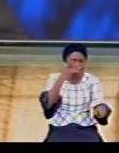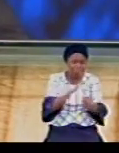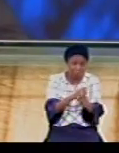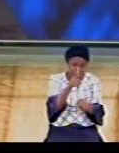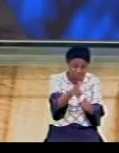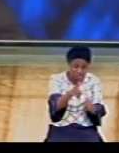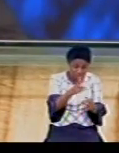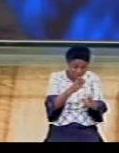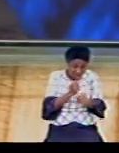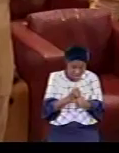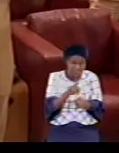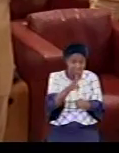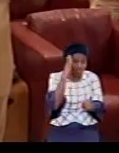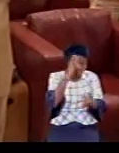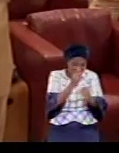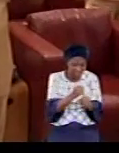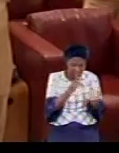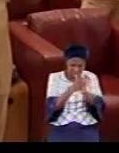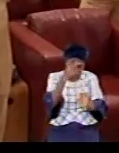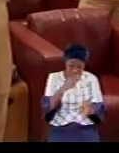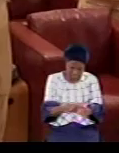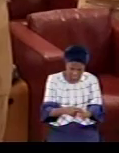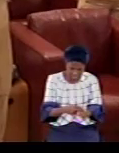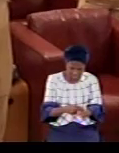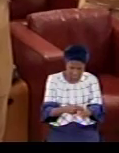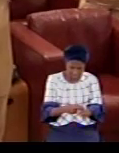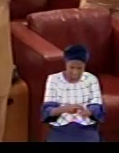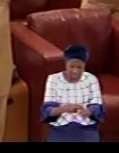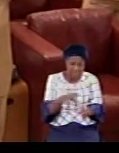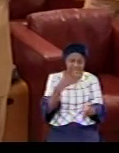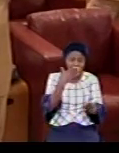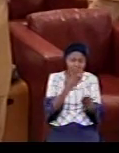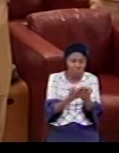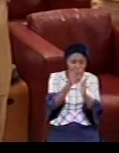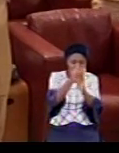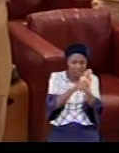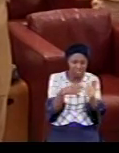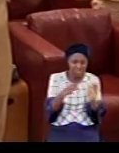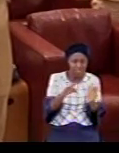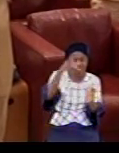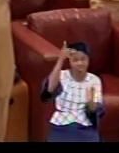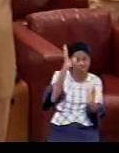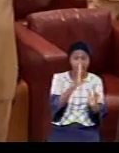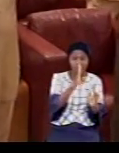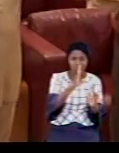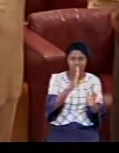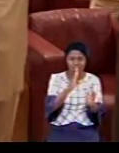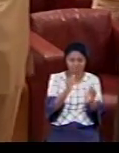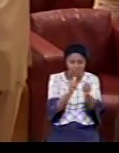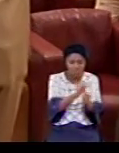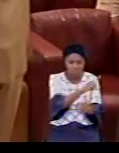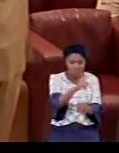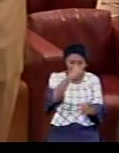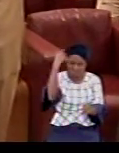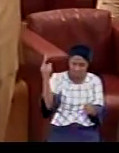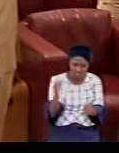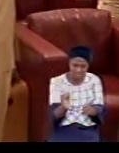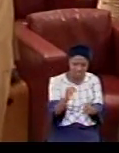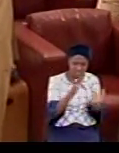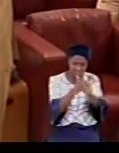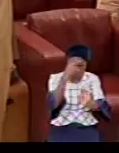claim, you will possess. The goodness of the Lord be with you ever in Jesus'